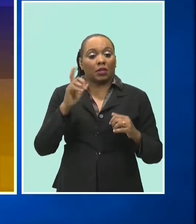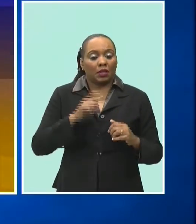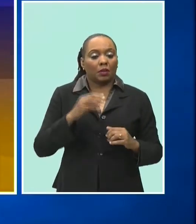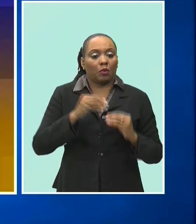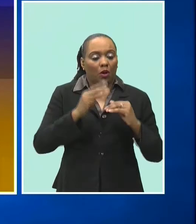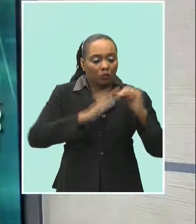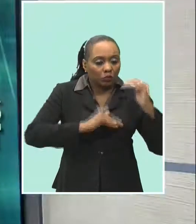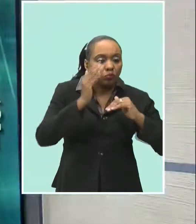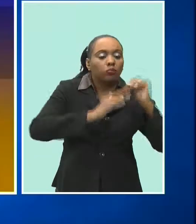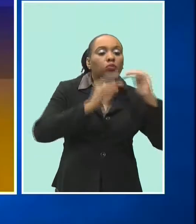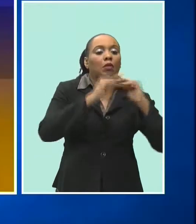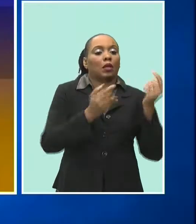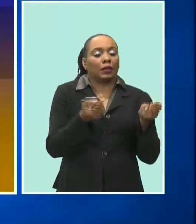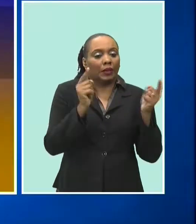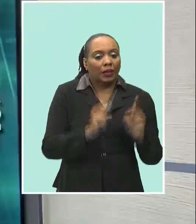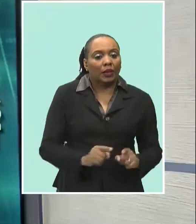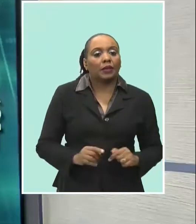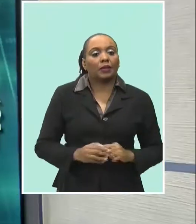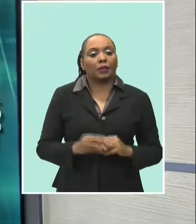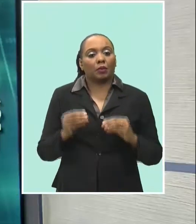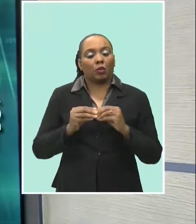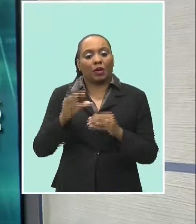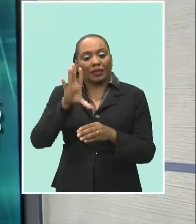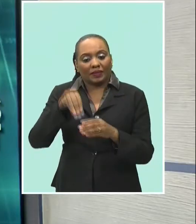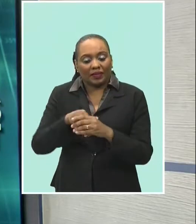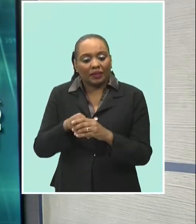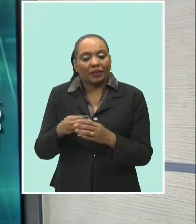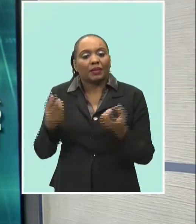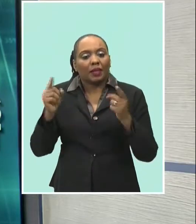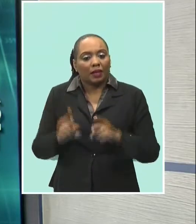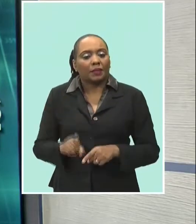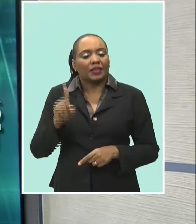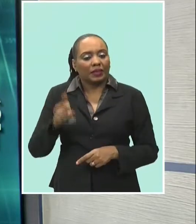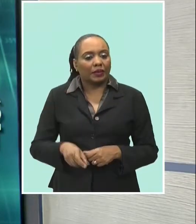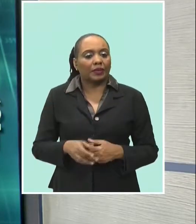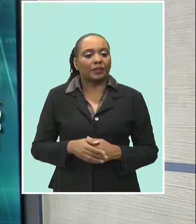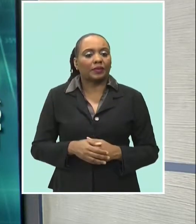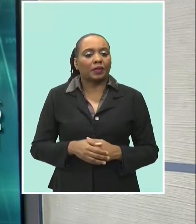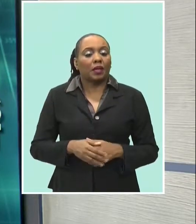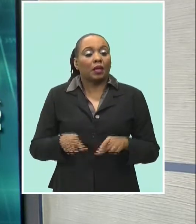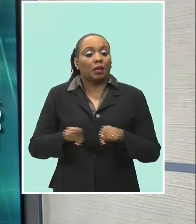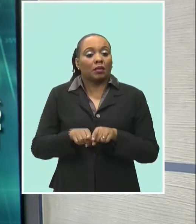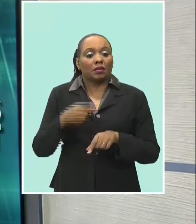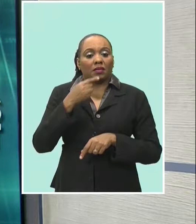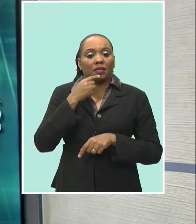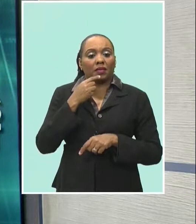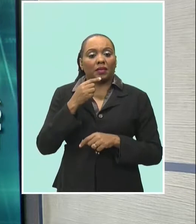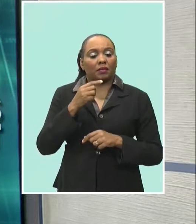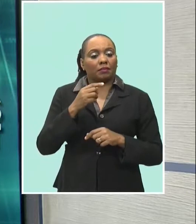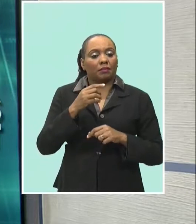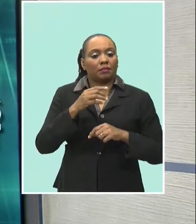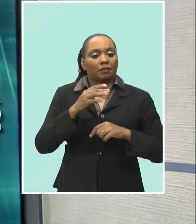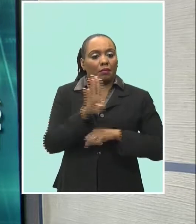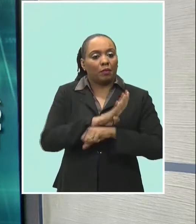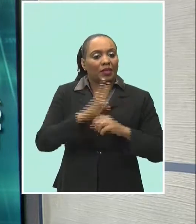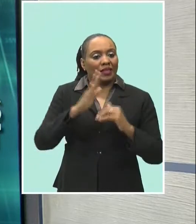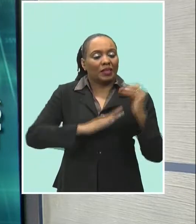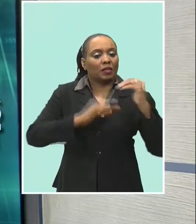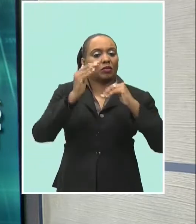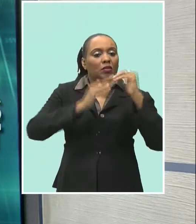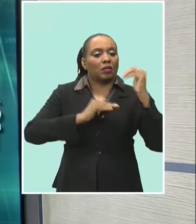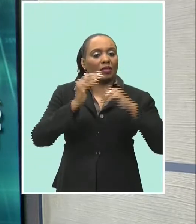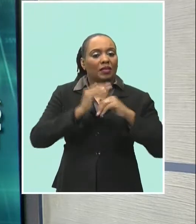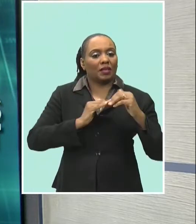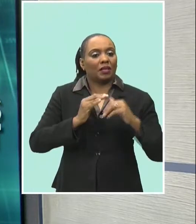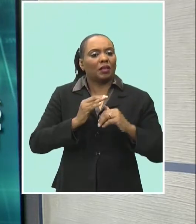investment that we're seeing. Ducaran added that the size of the island's construction industry has also been smaller